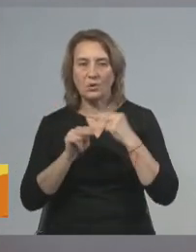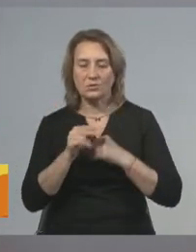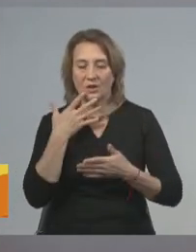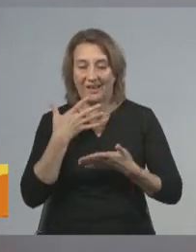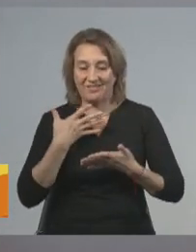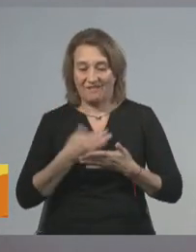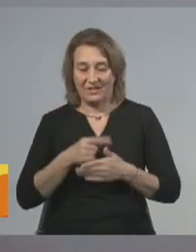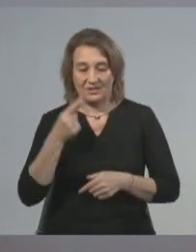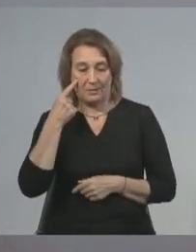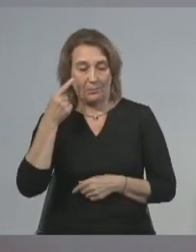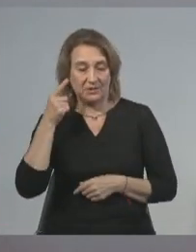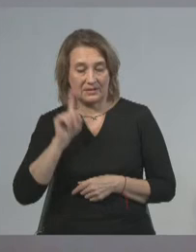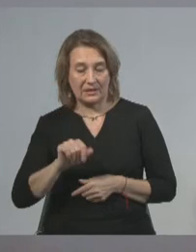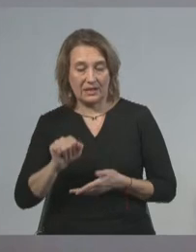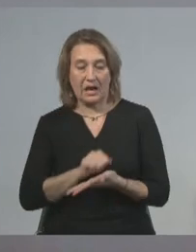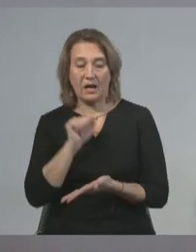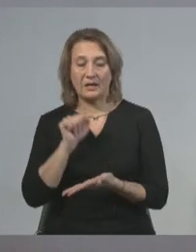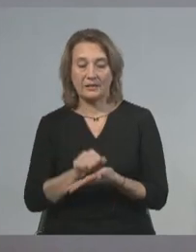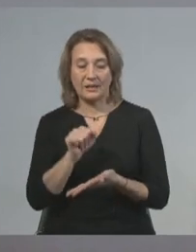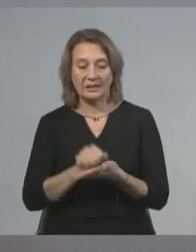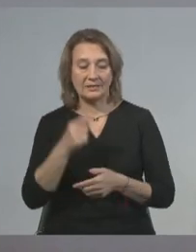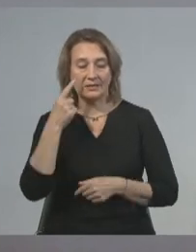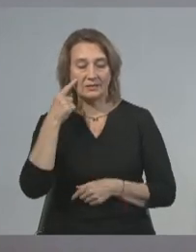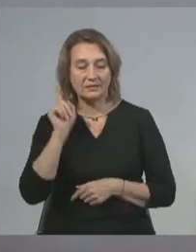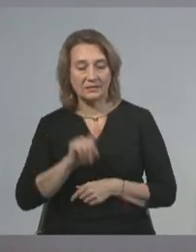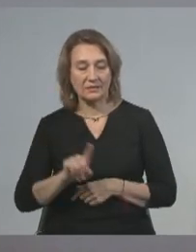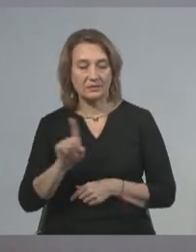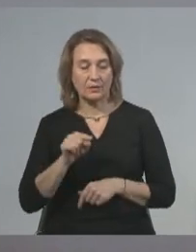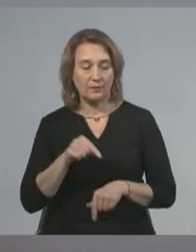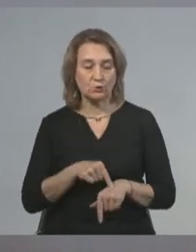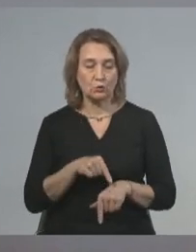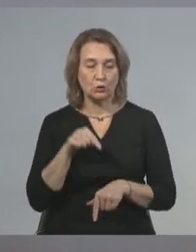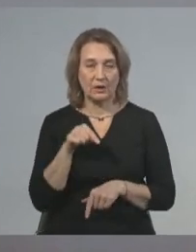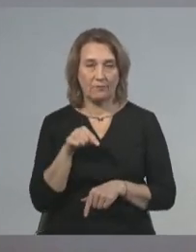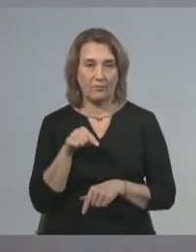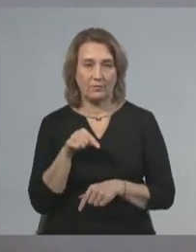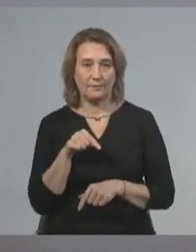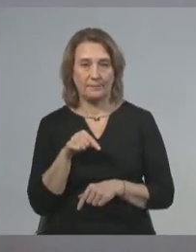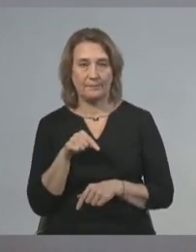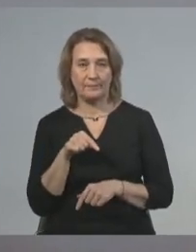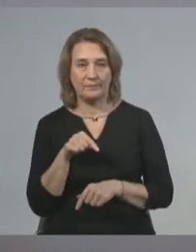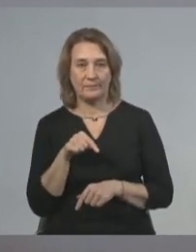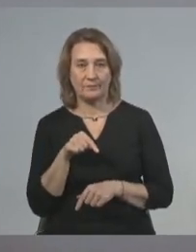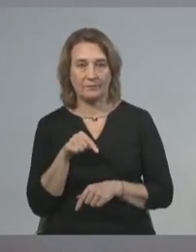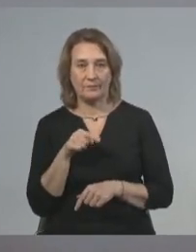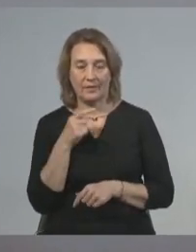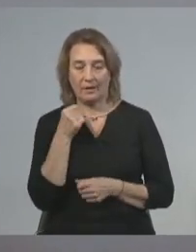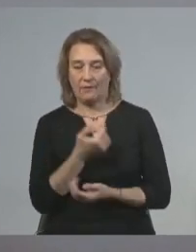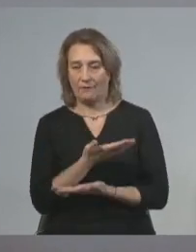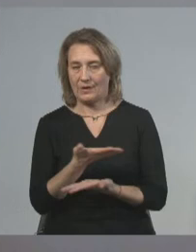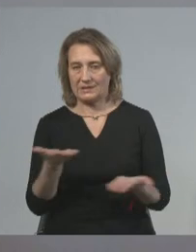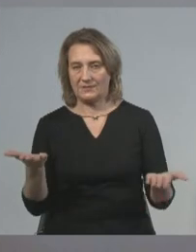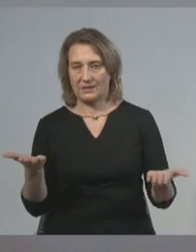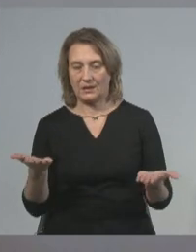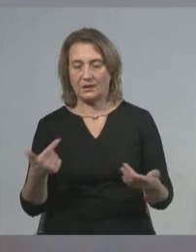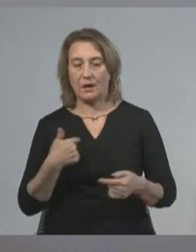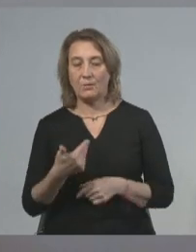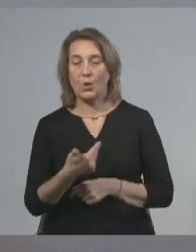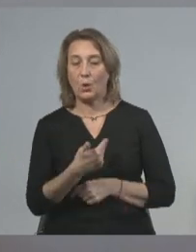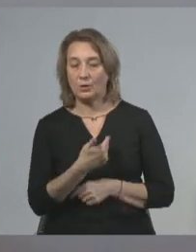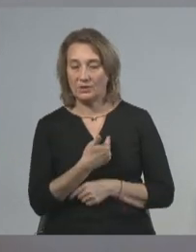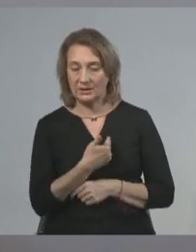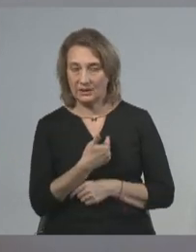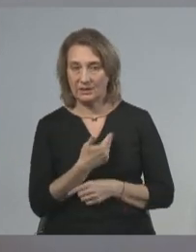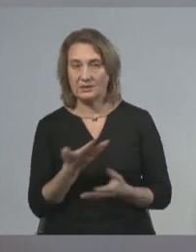about gender sensitive reporting uh also we need to uh collect more contacts of relevant